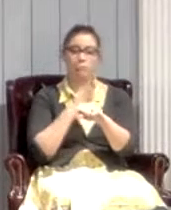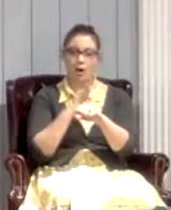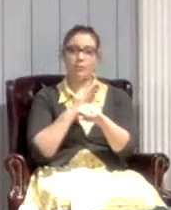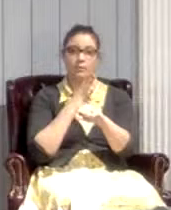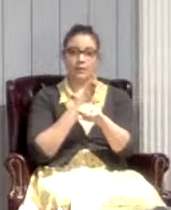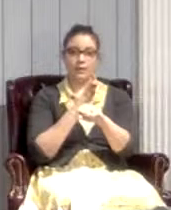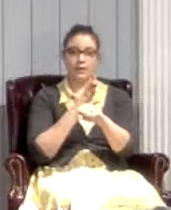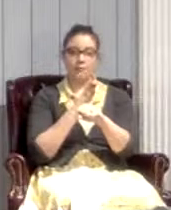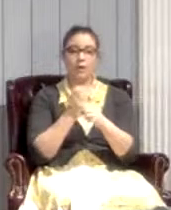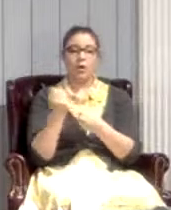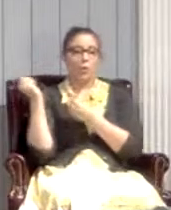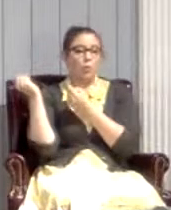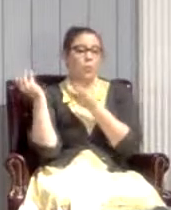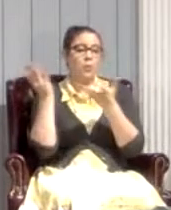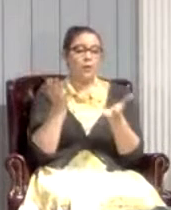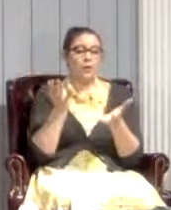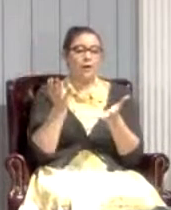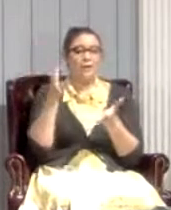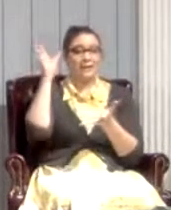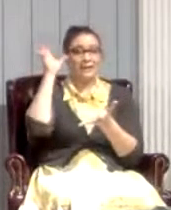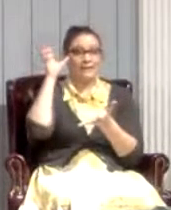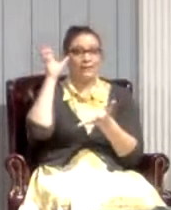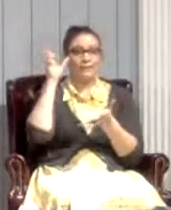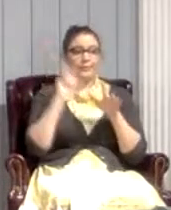when used properly, will cause the devil to flee.